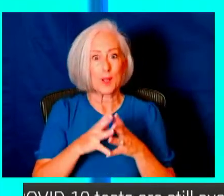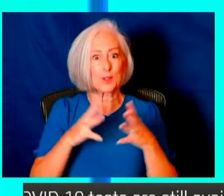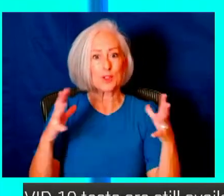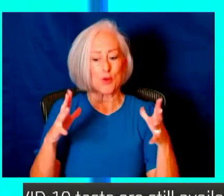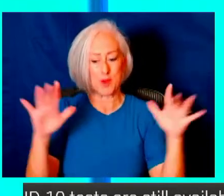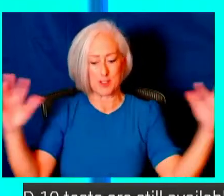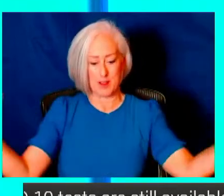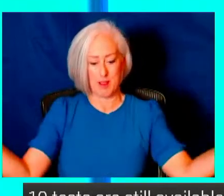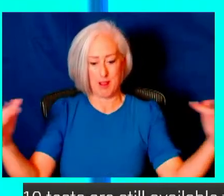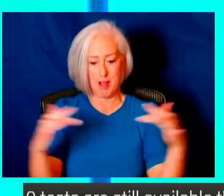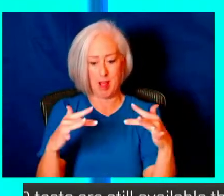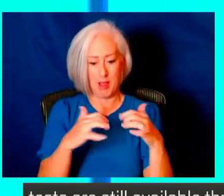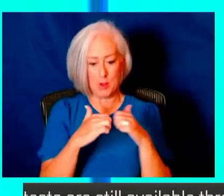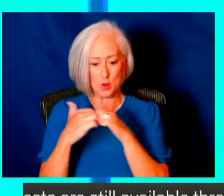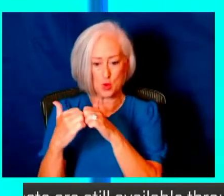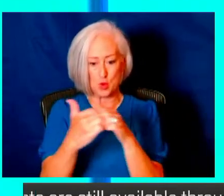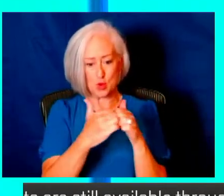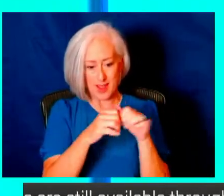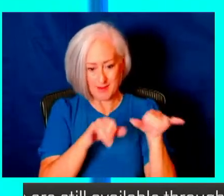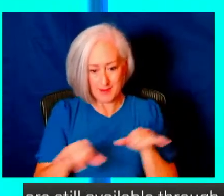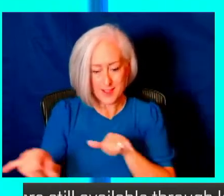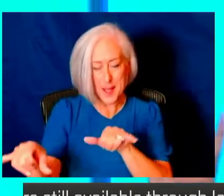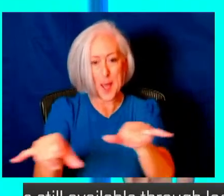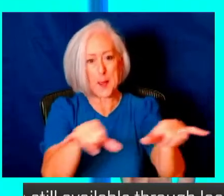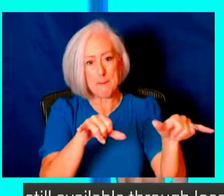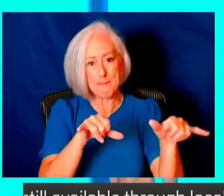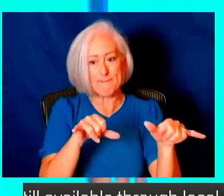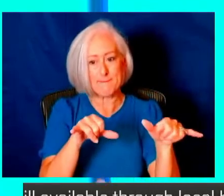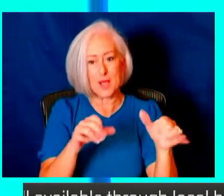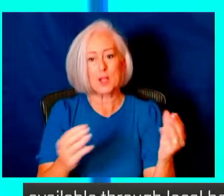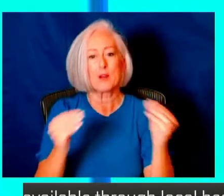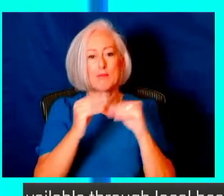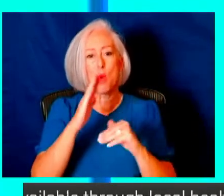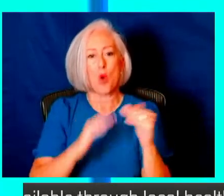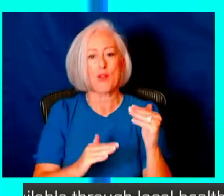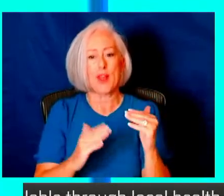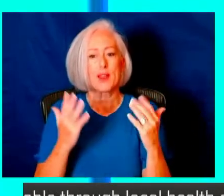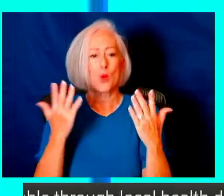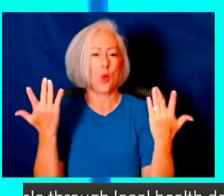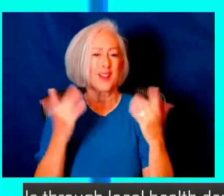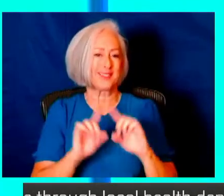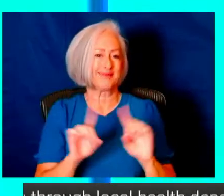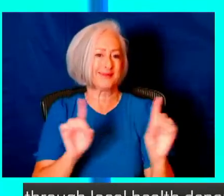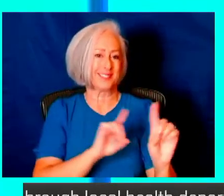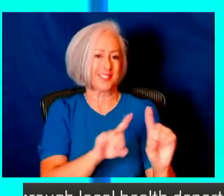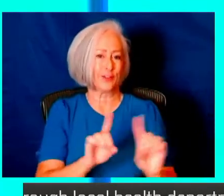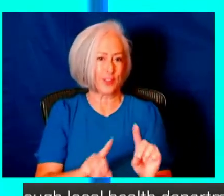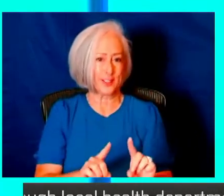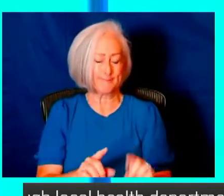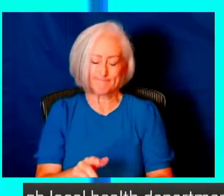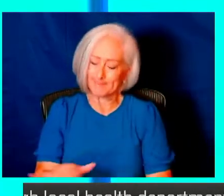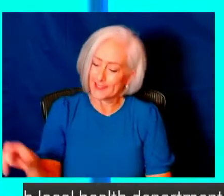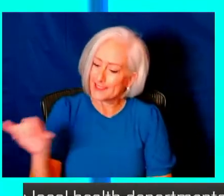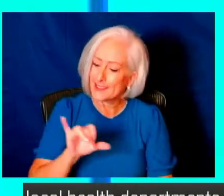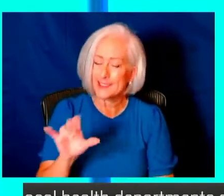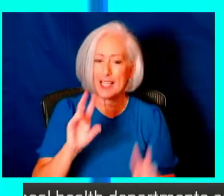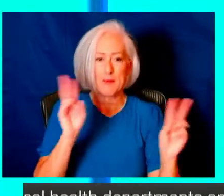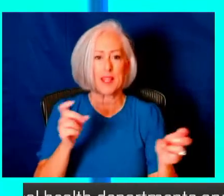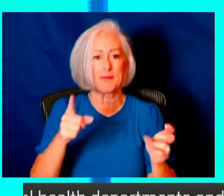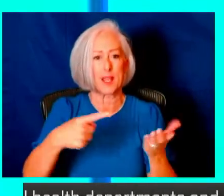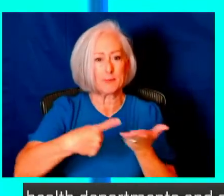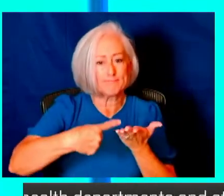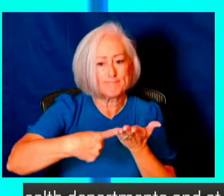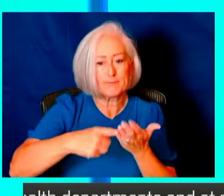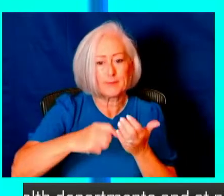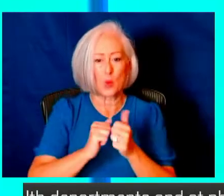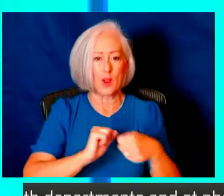together than what breaks us apart. I think it's a lot of the same themes that you've been talking about on the show with COVID.